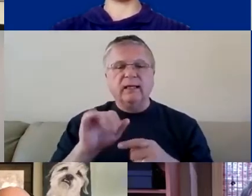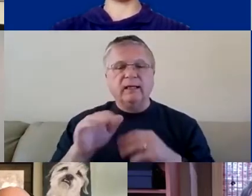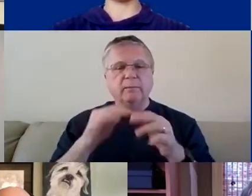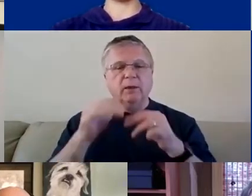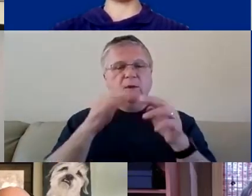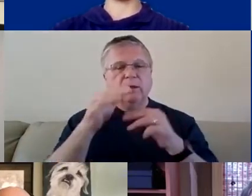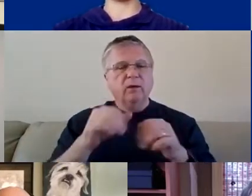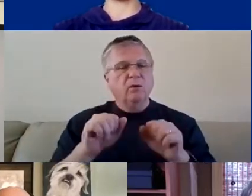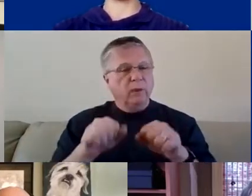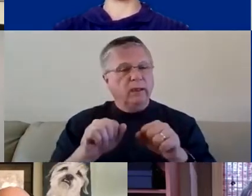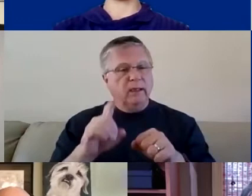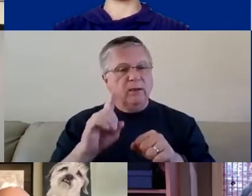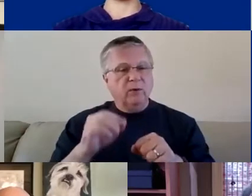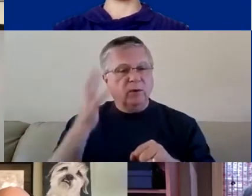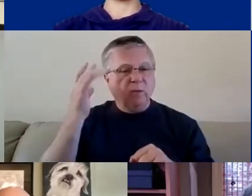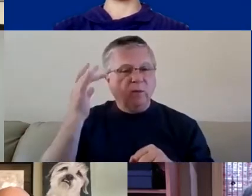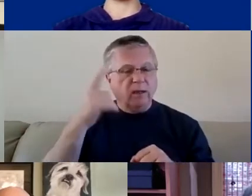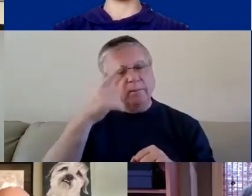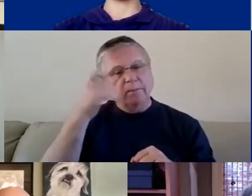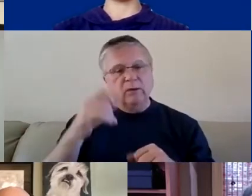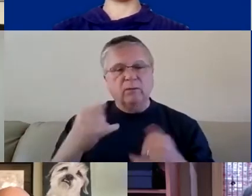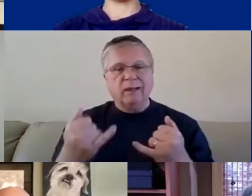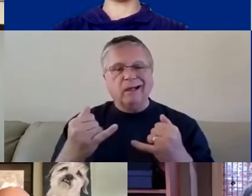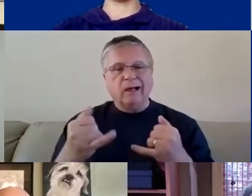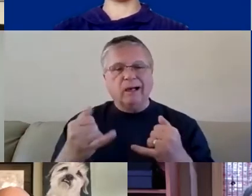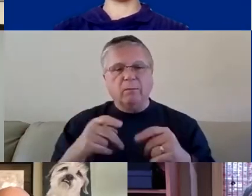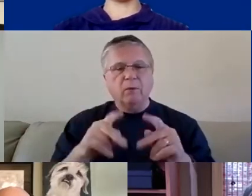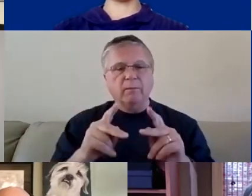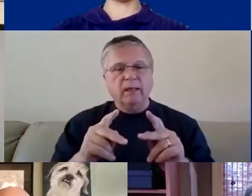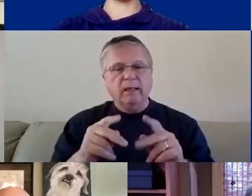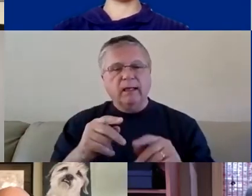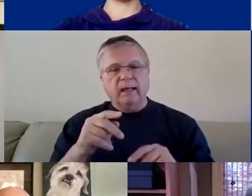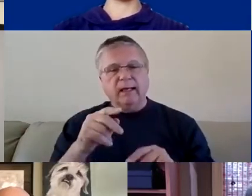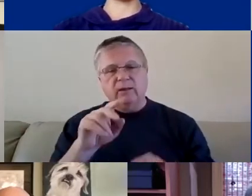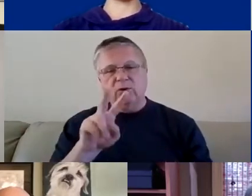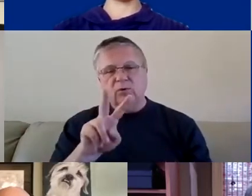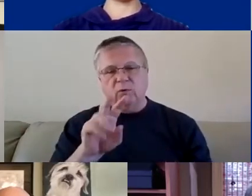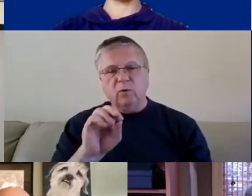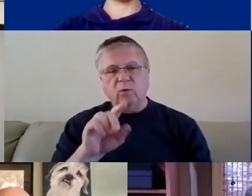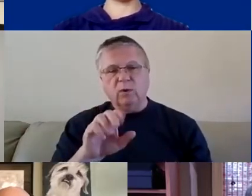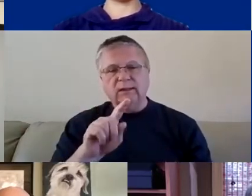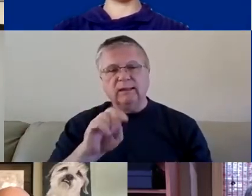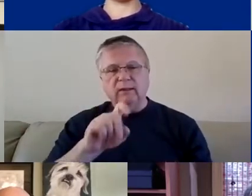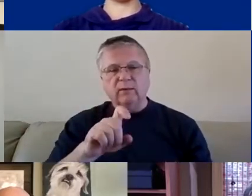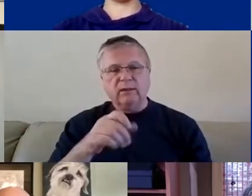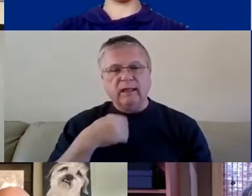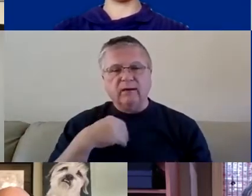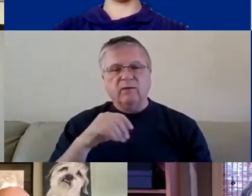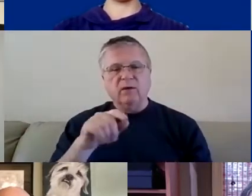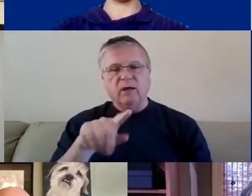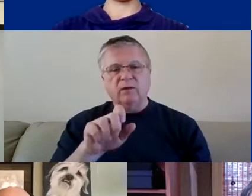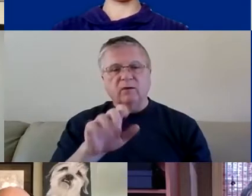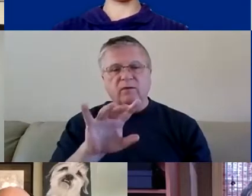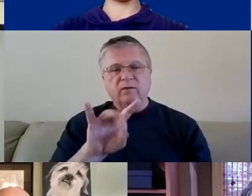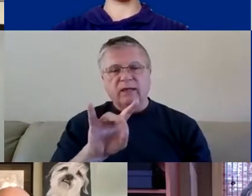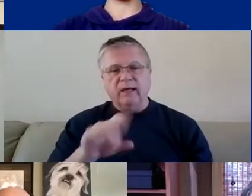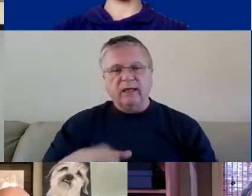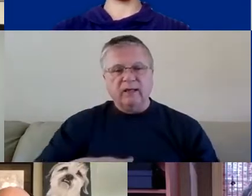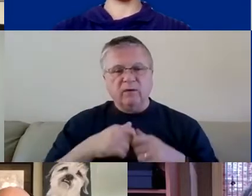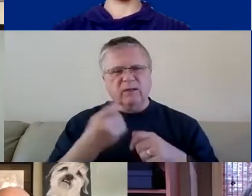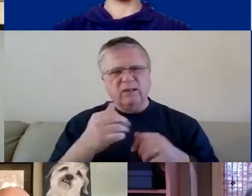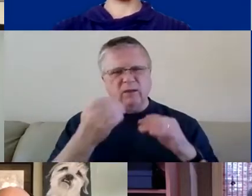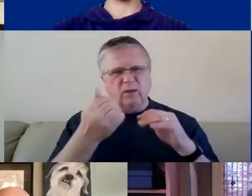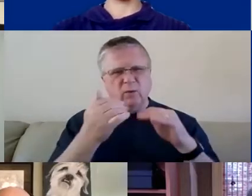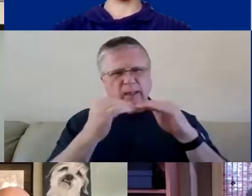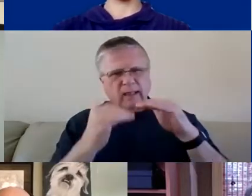able to do that because currently permitted at 201 Stanwick Street are 158 dwelling units. There are actually a few less than that there